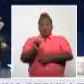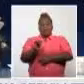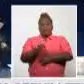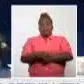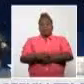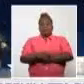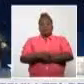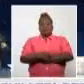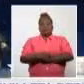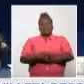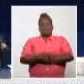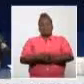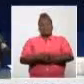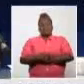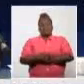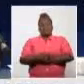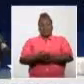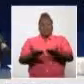asked